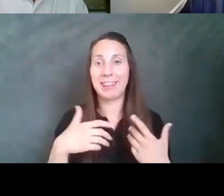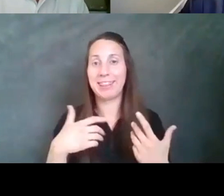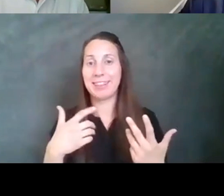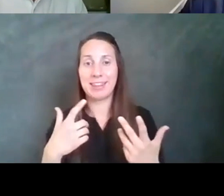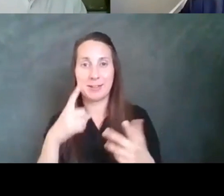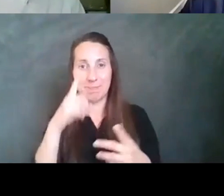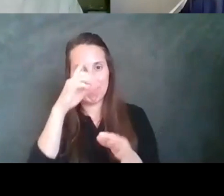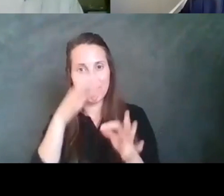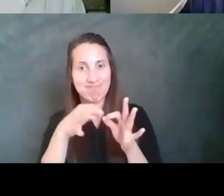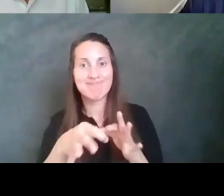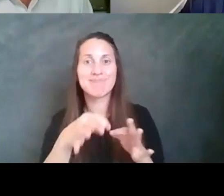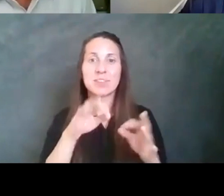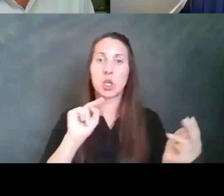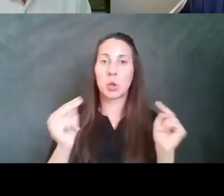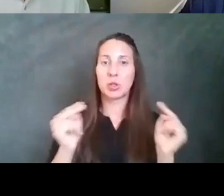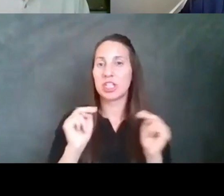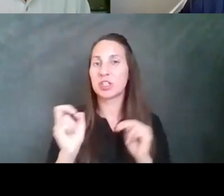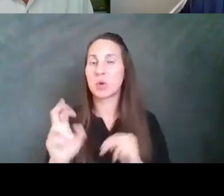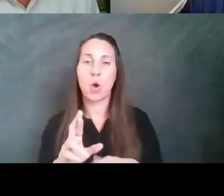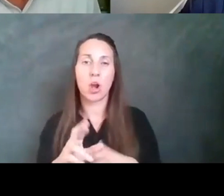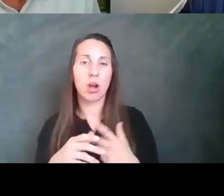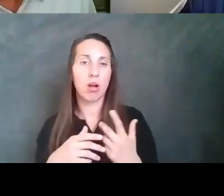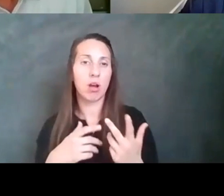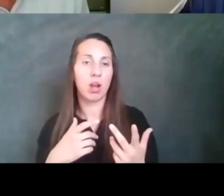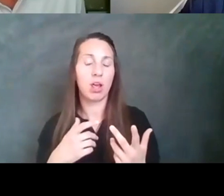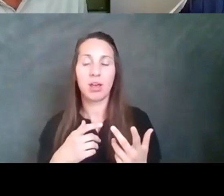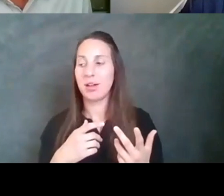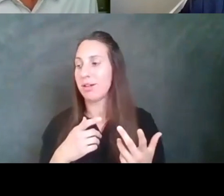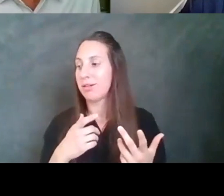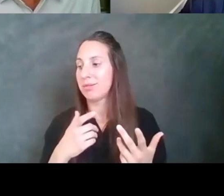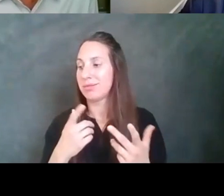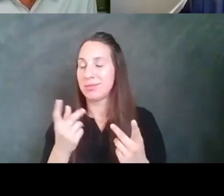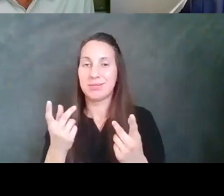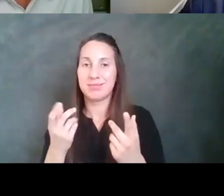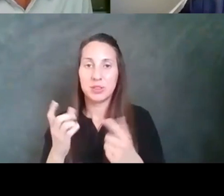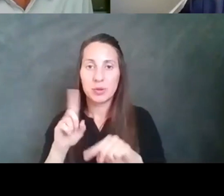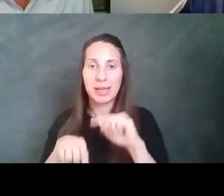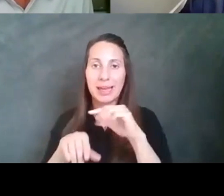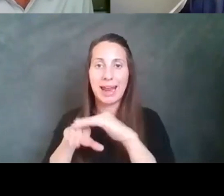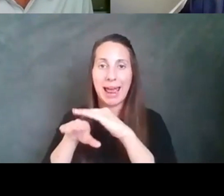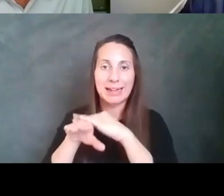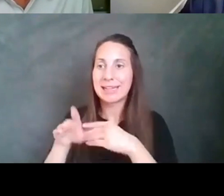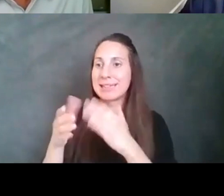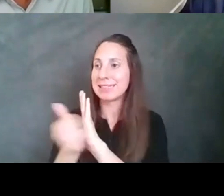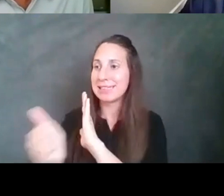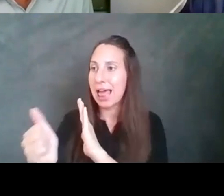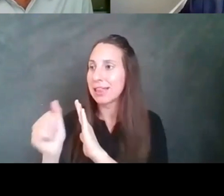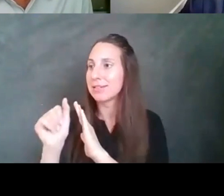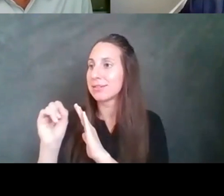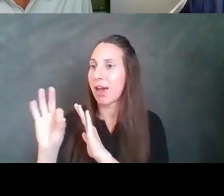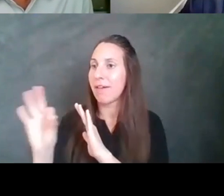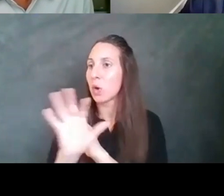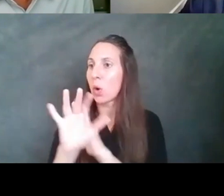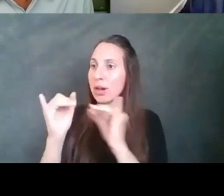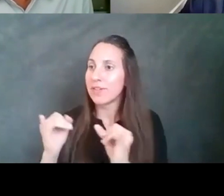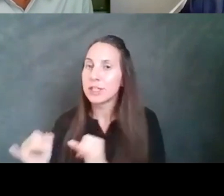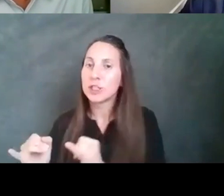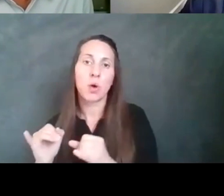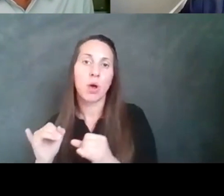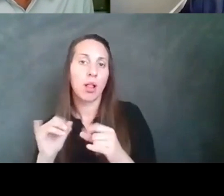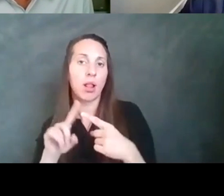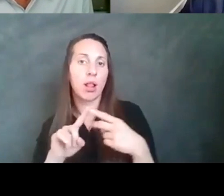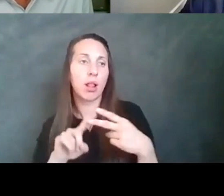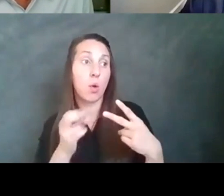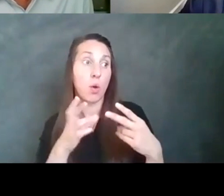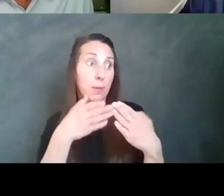you're actually trying to figure out how you can access the talents of an individual that you've chosen to bring into your organization, or whether it's the